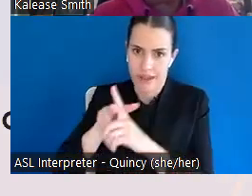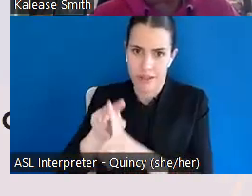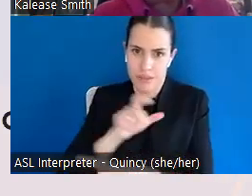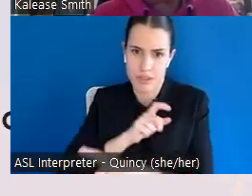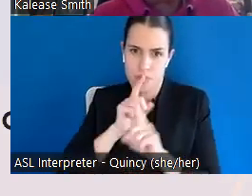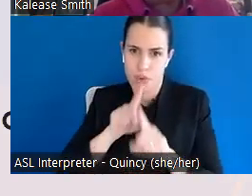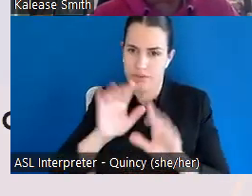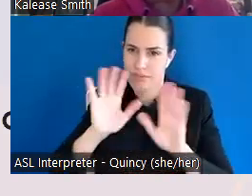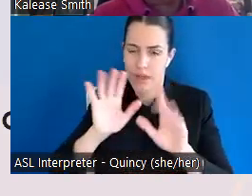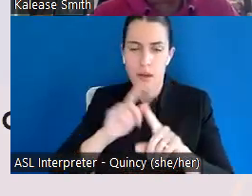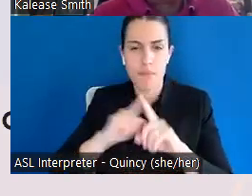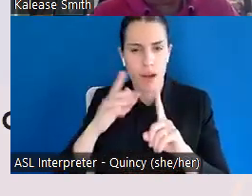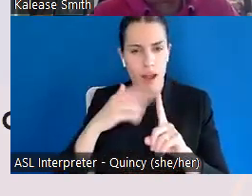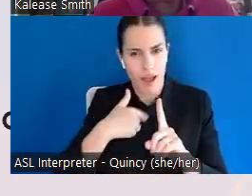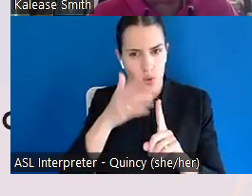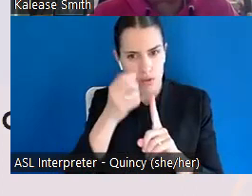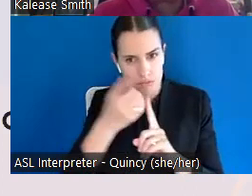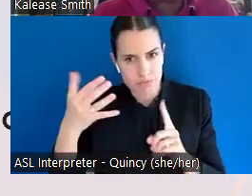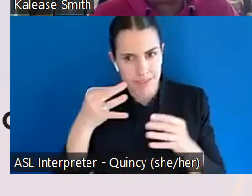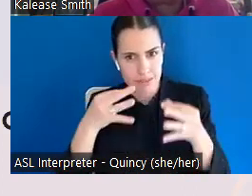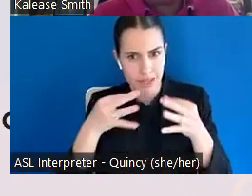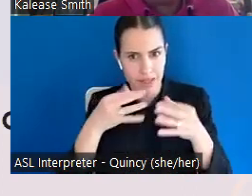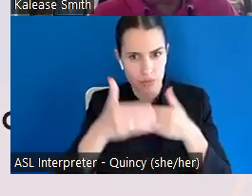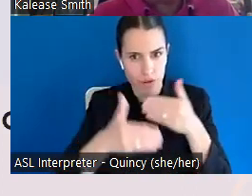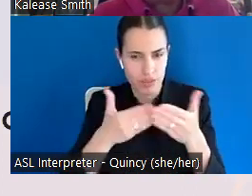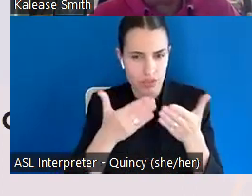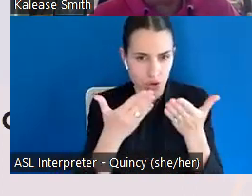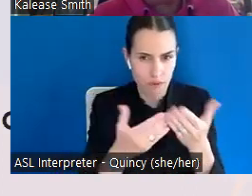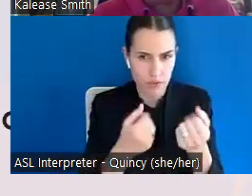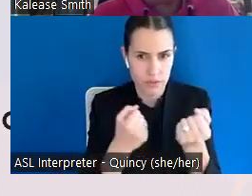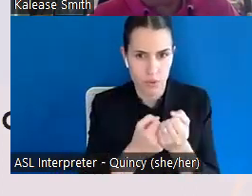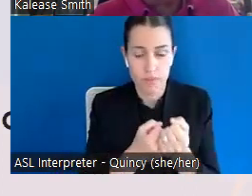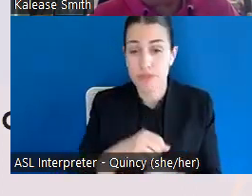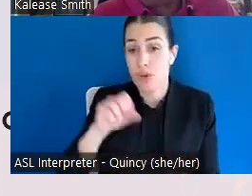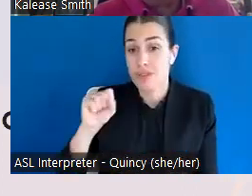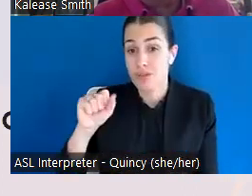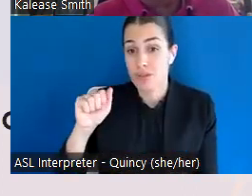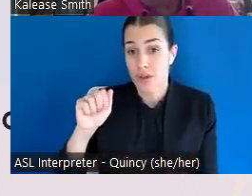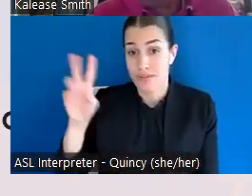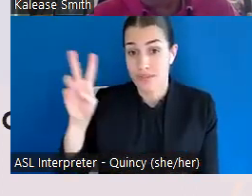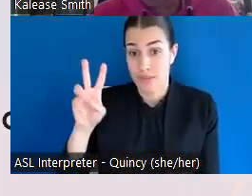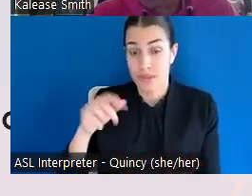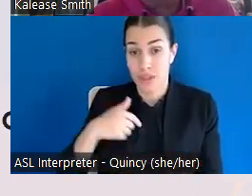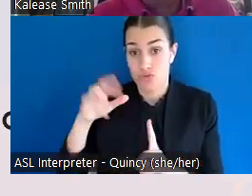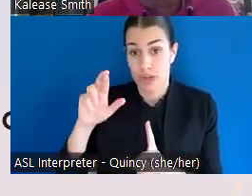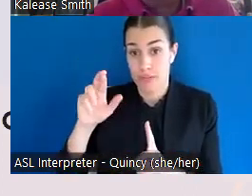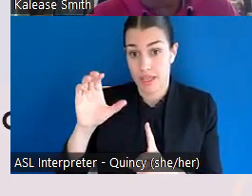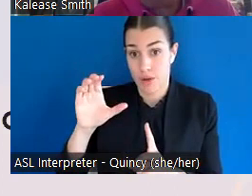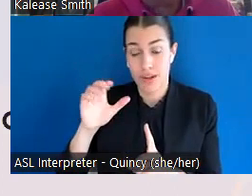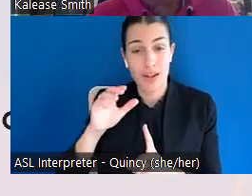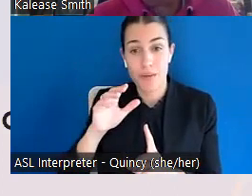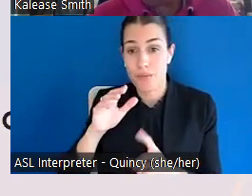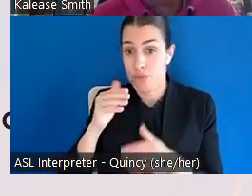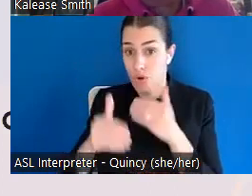that process and offer support every step of the way. So sexual assault victims in Ramsey County, the protocol is not to have them talk to